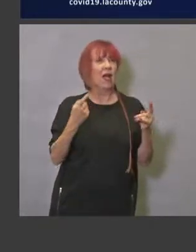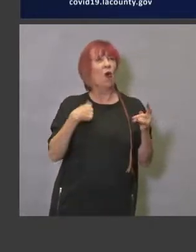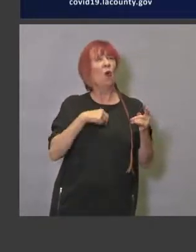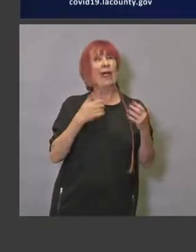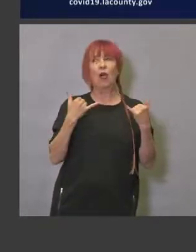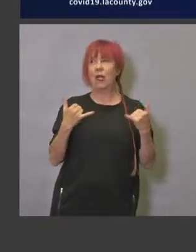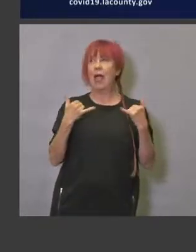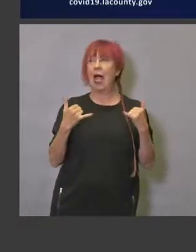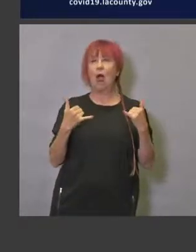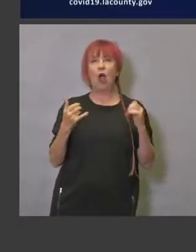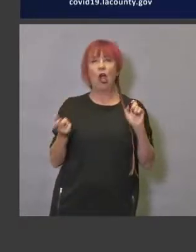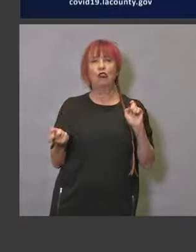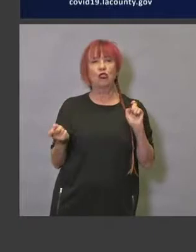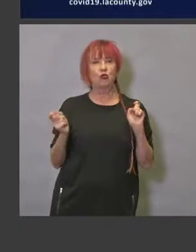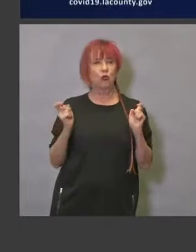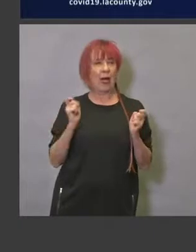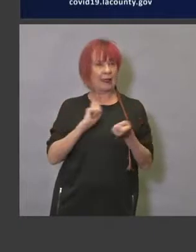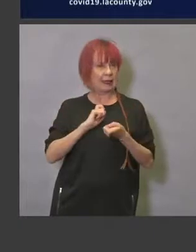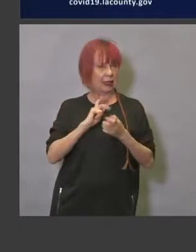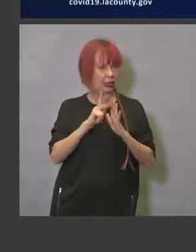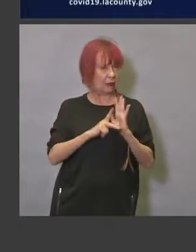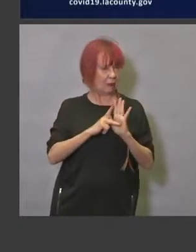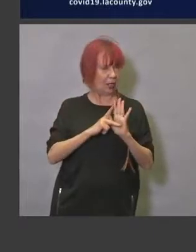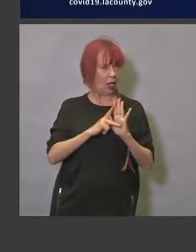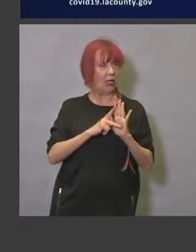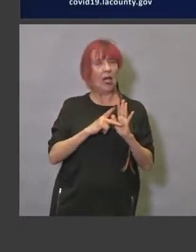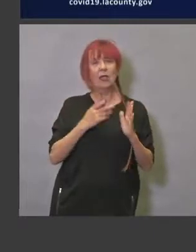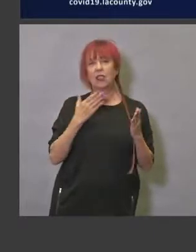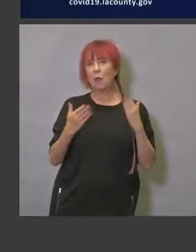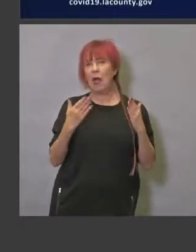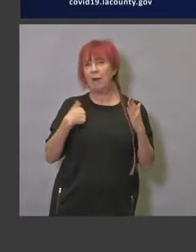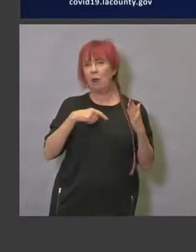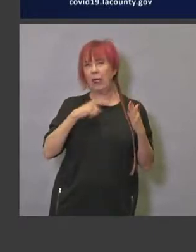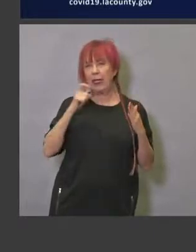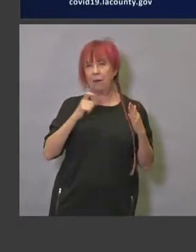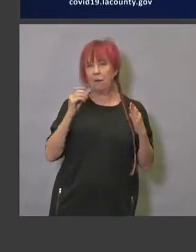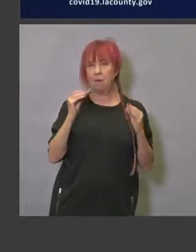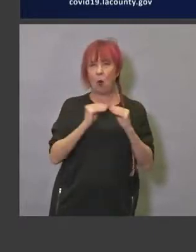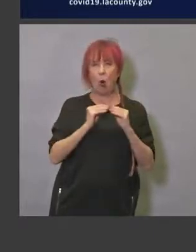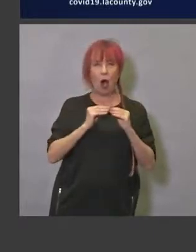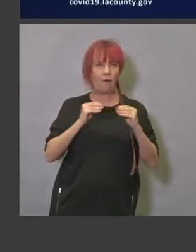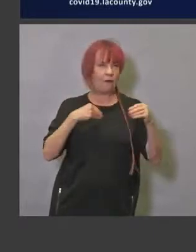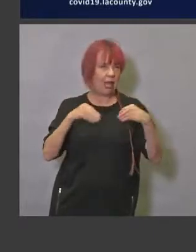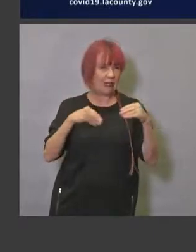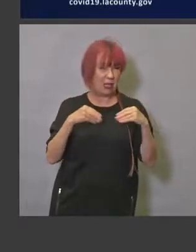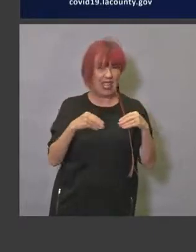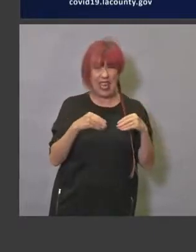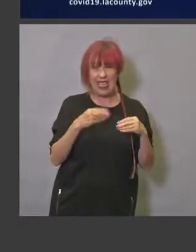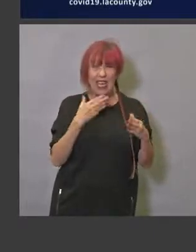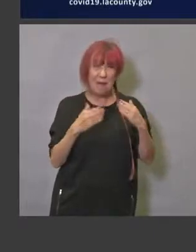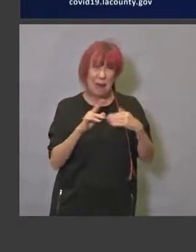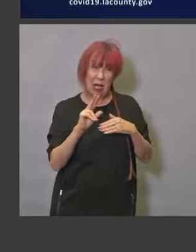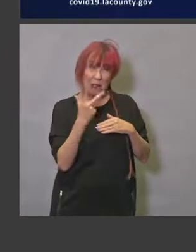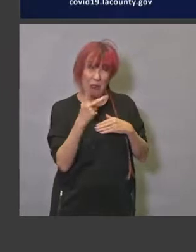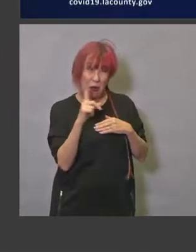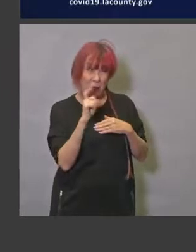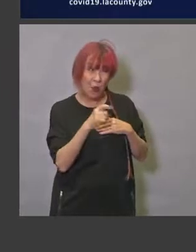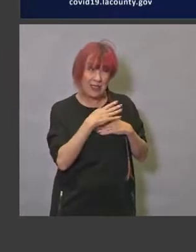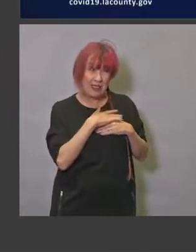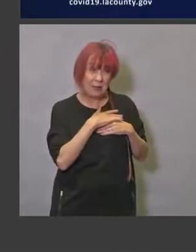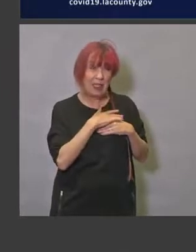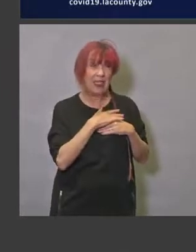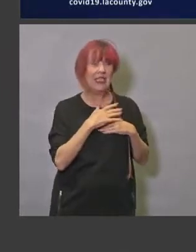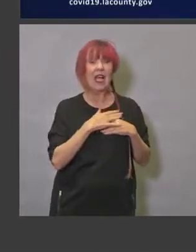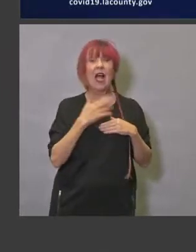transition period and there's maybe a need for flexibility here. And if I could sneak in a third question, the